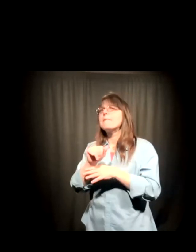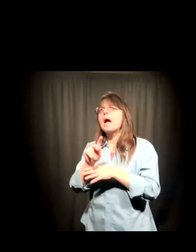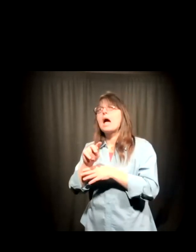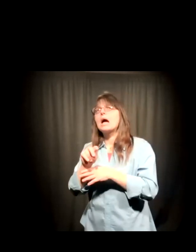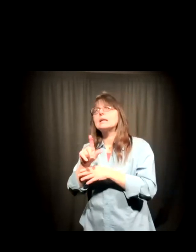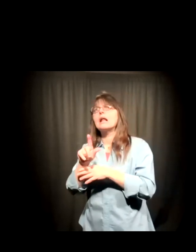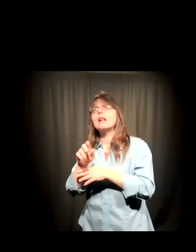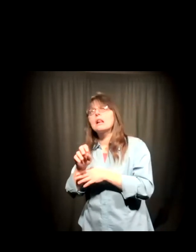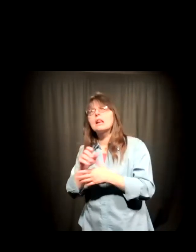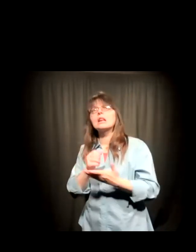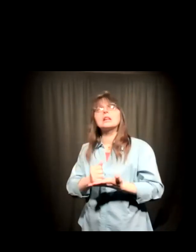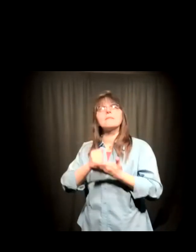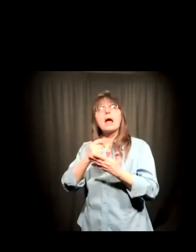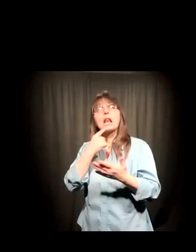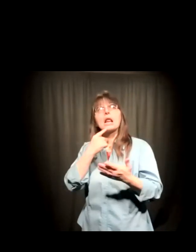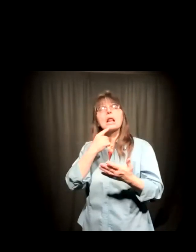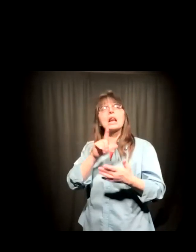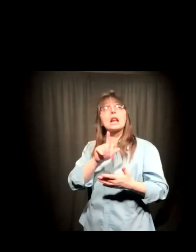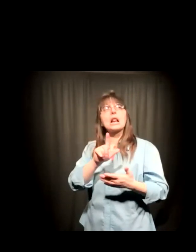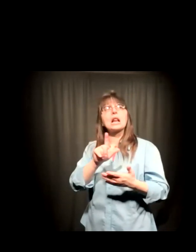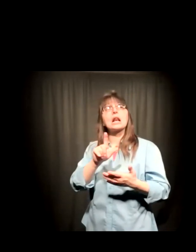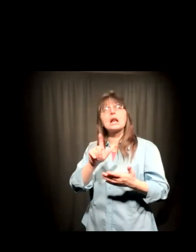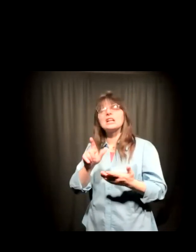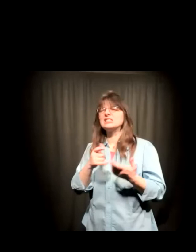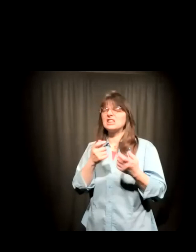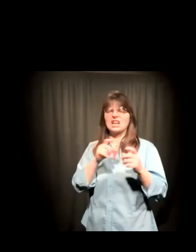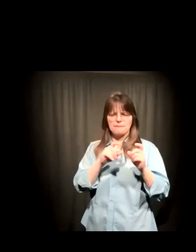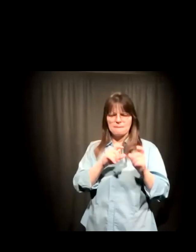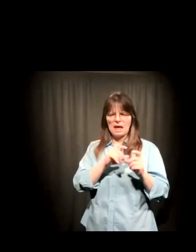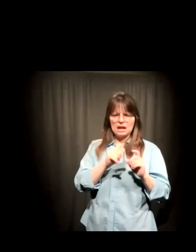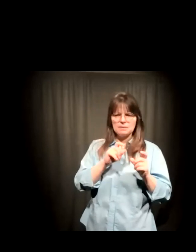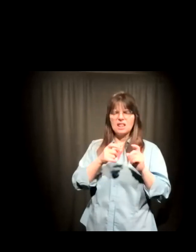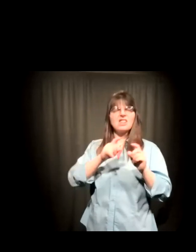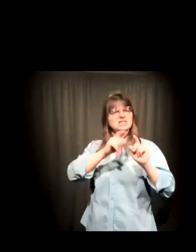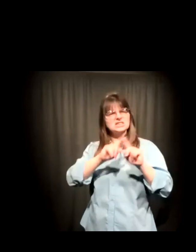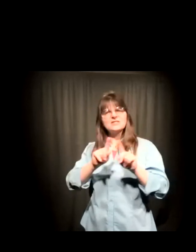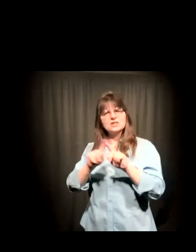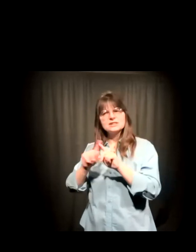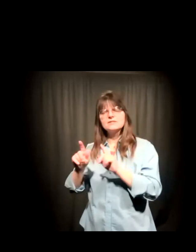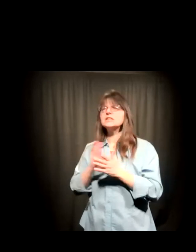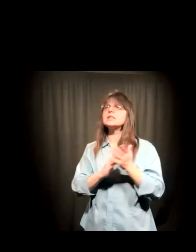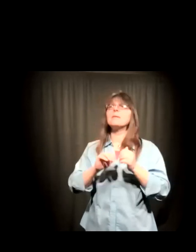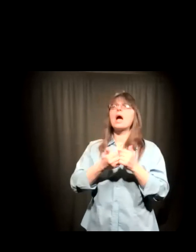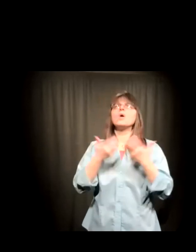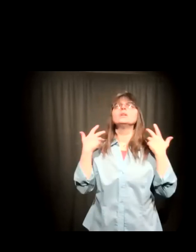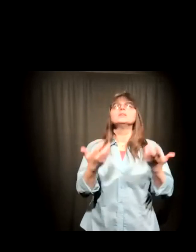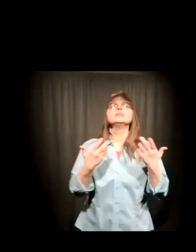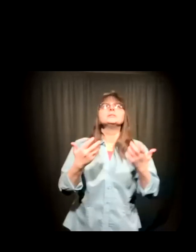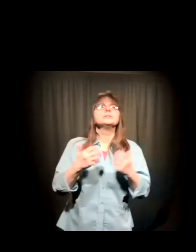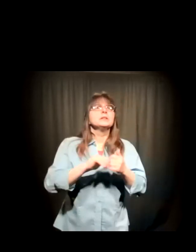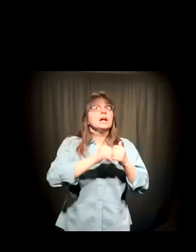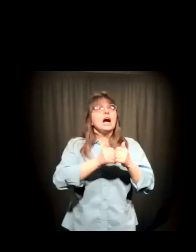lifter. The L's all seemed different somehow. Alex needed to iron out all